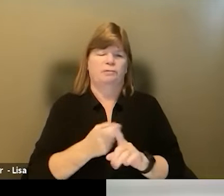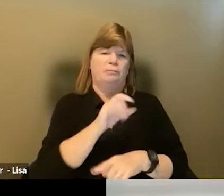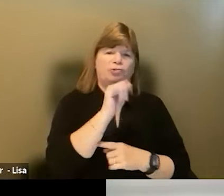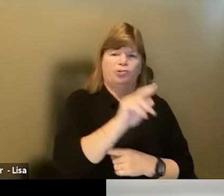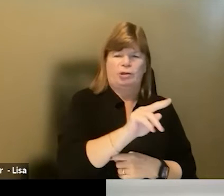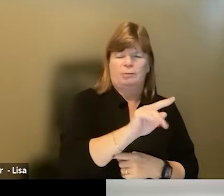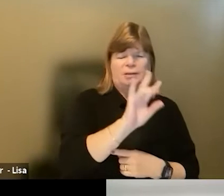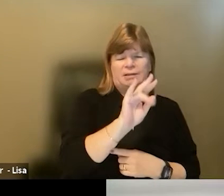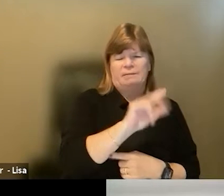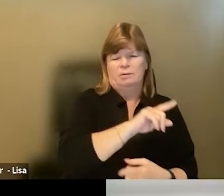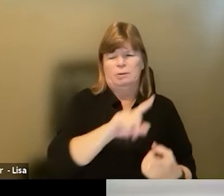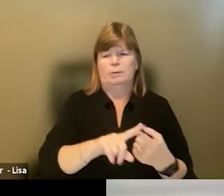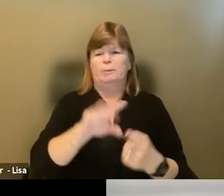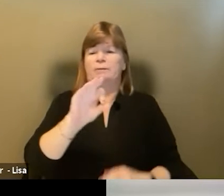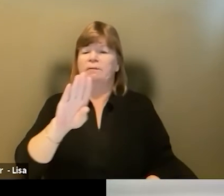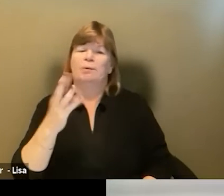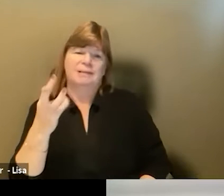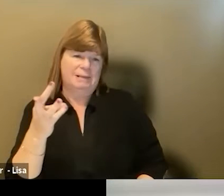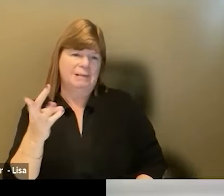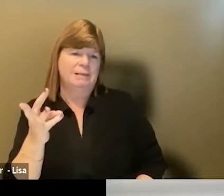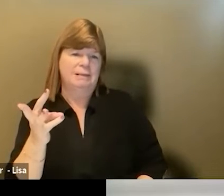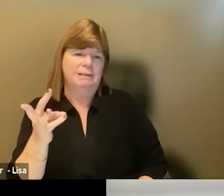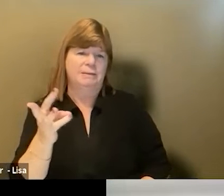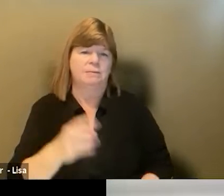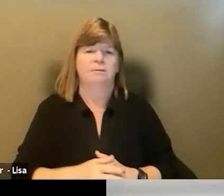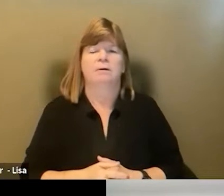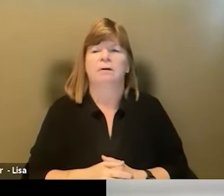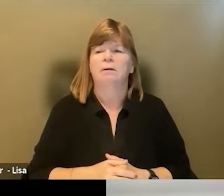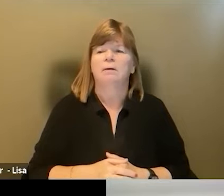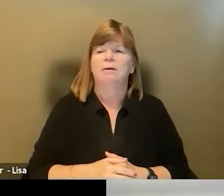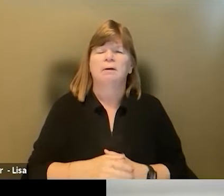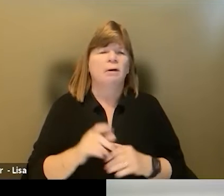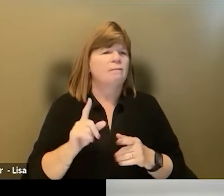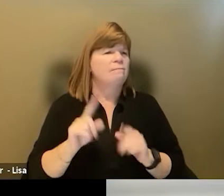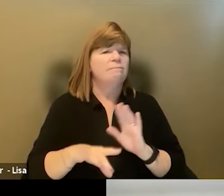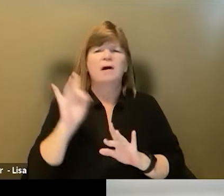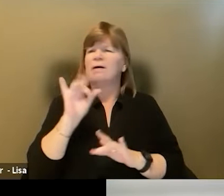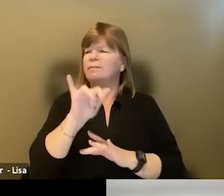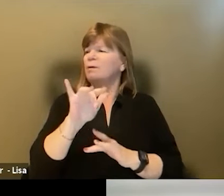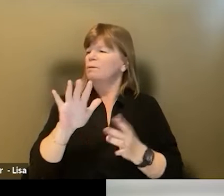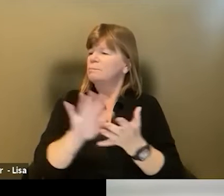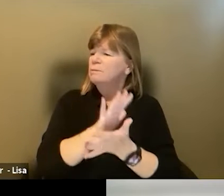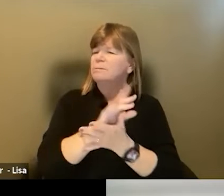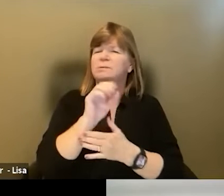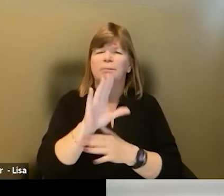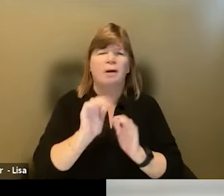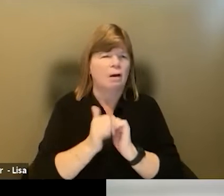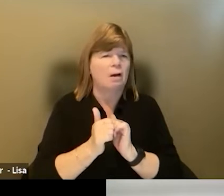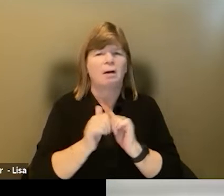January 17th through February 16th. Where do you find these documents? So you